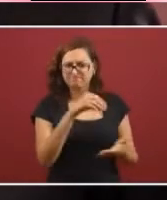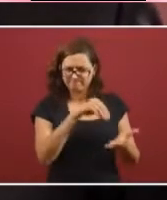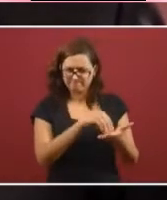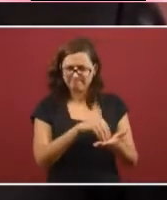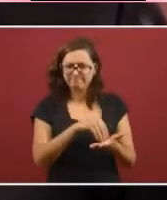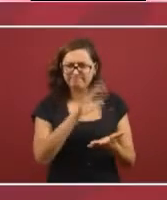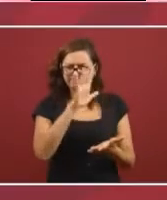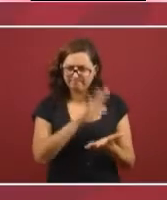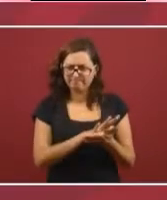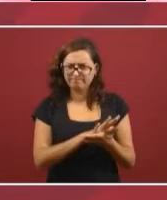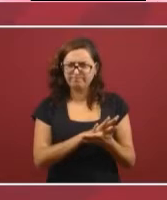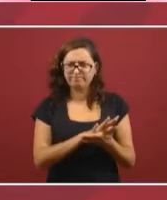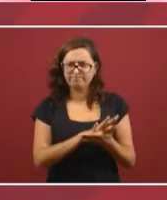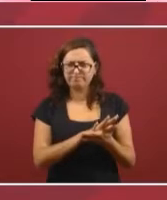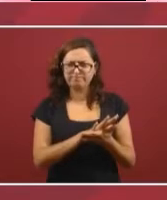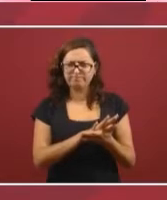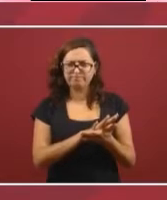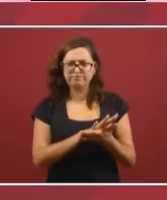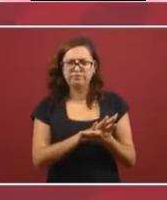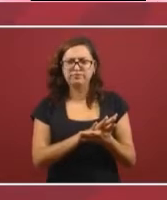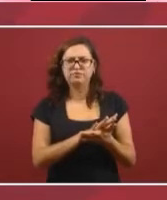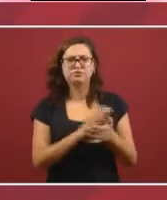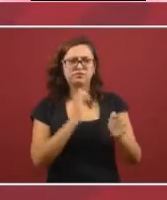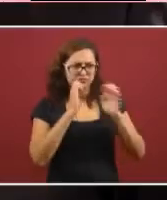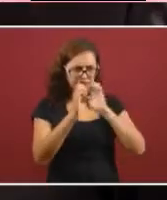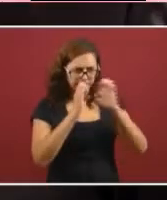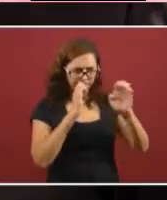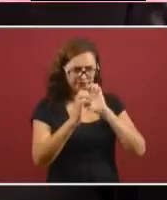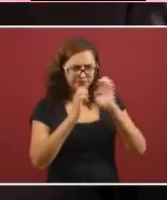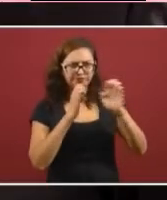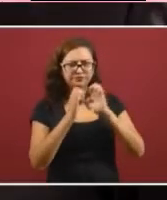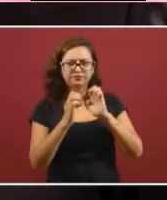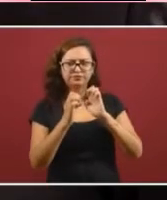an audience or an interview,